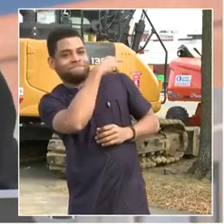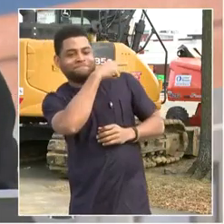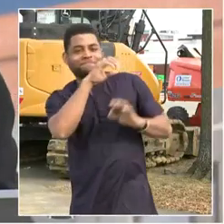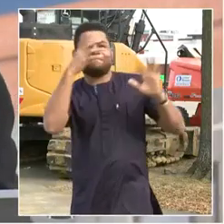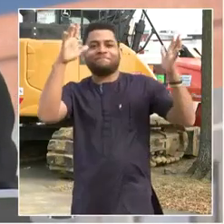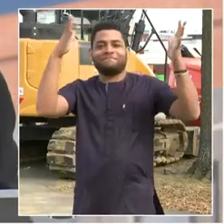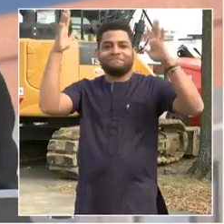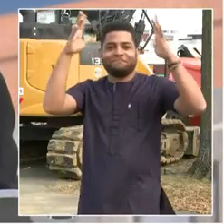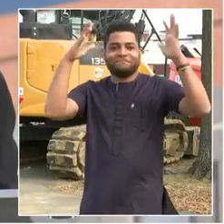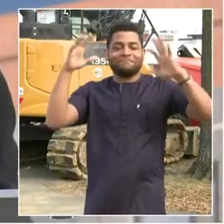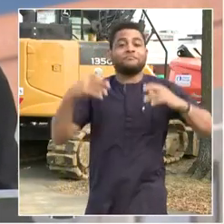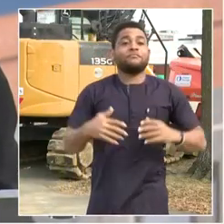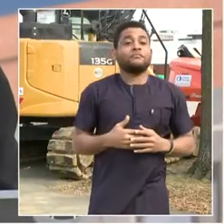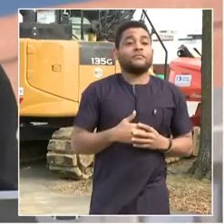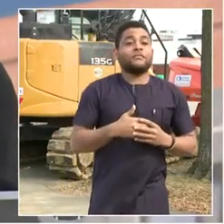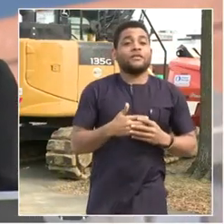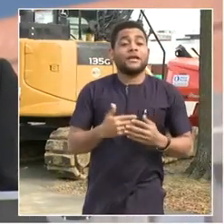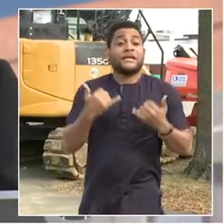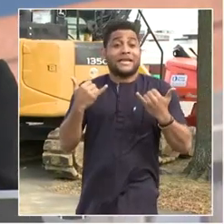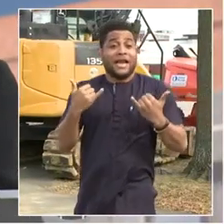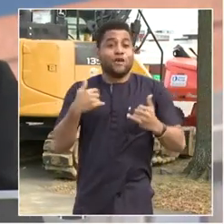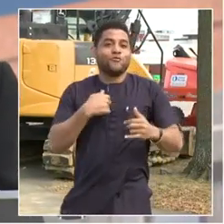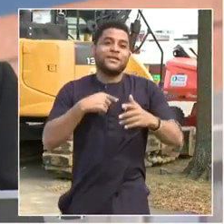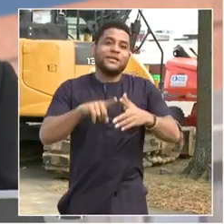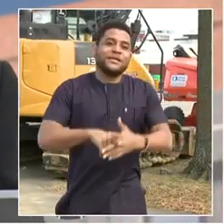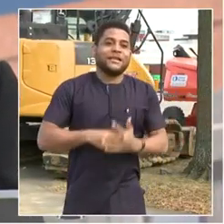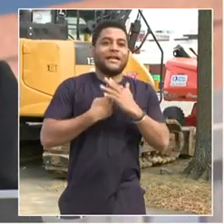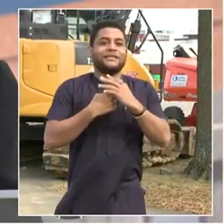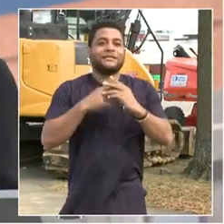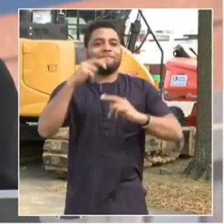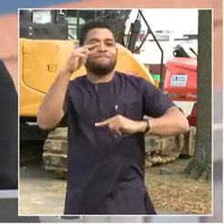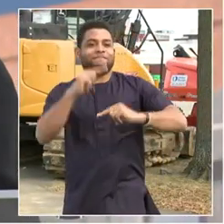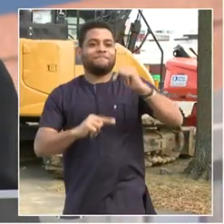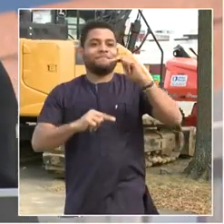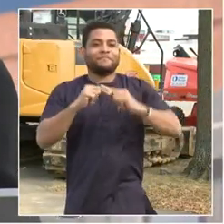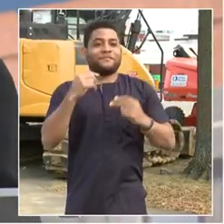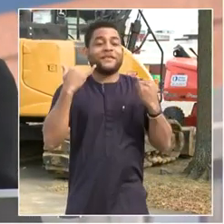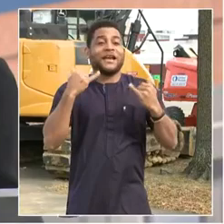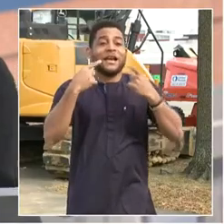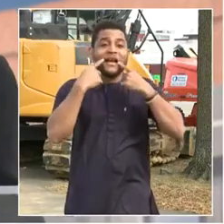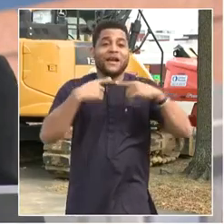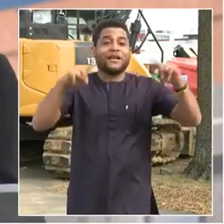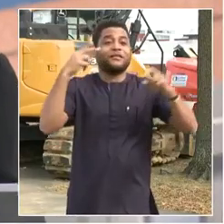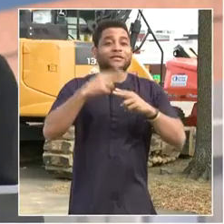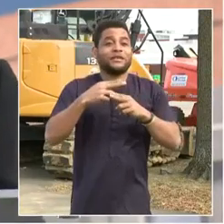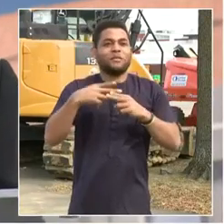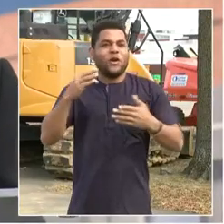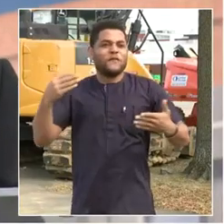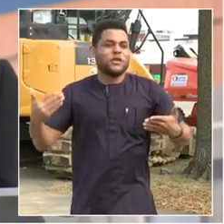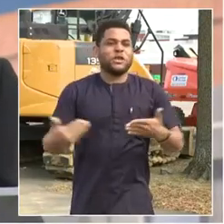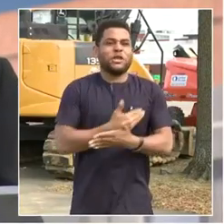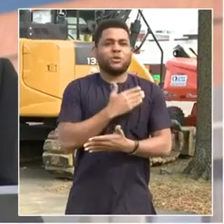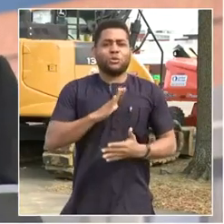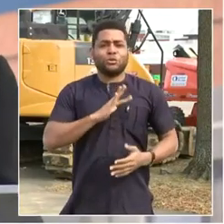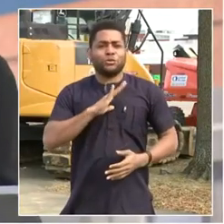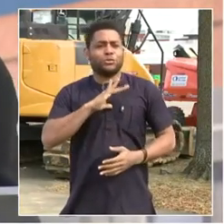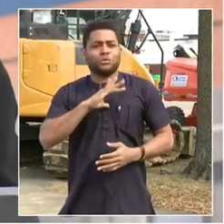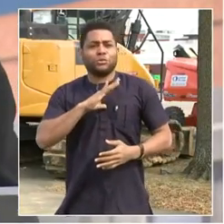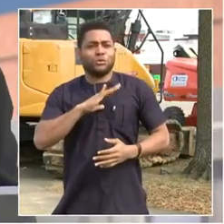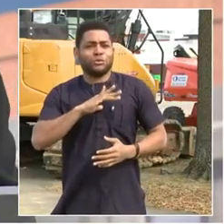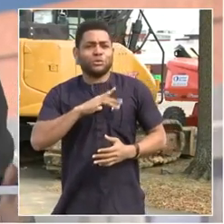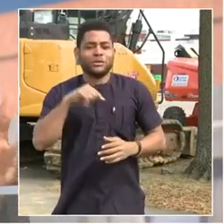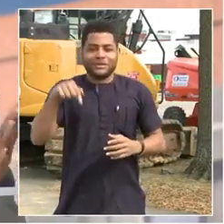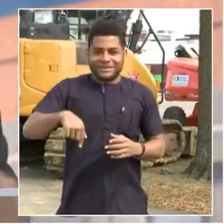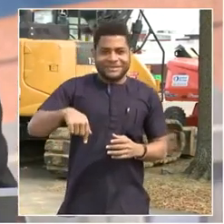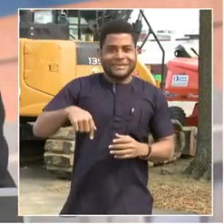And today, we kick off construction and learn the name of a new state-of-the-art hospital right here in